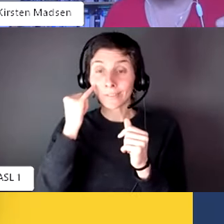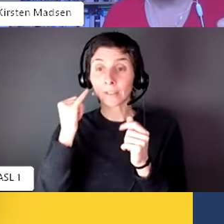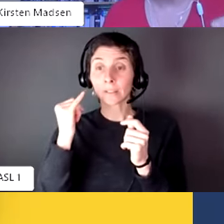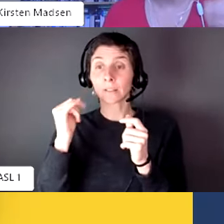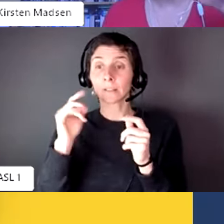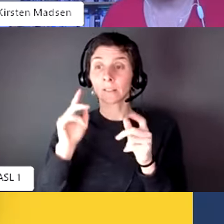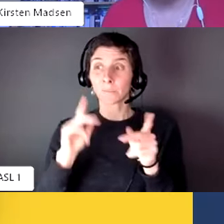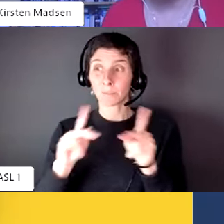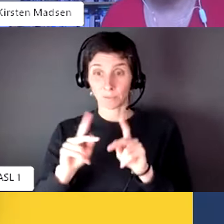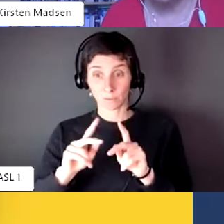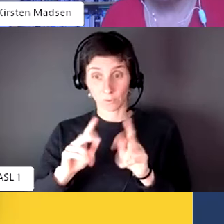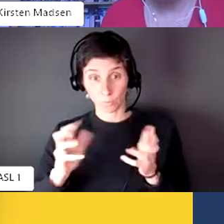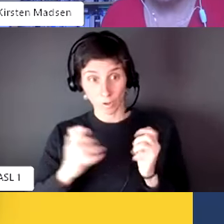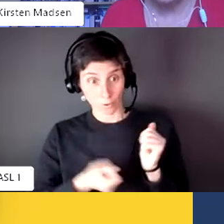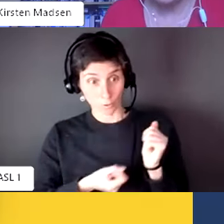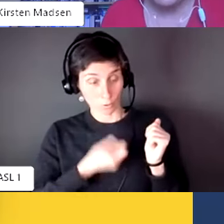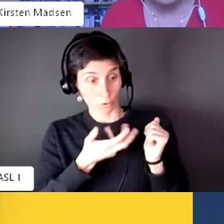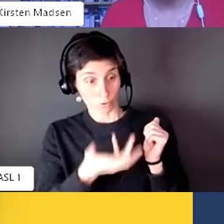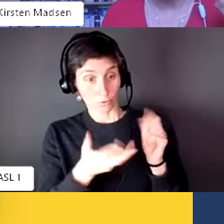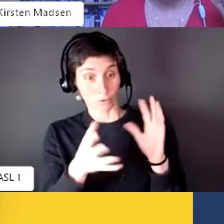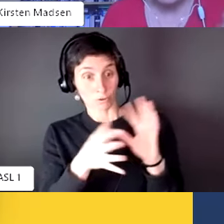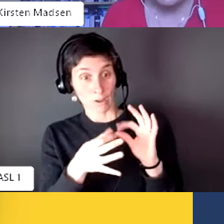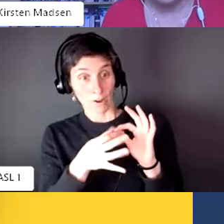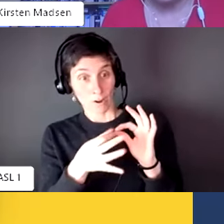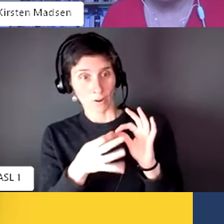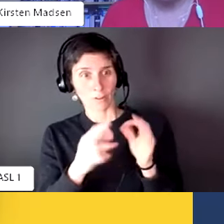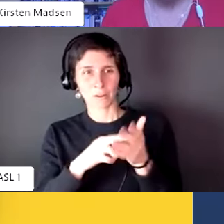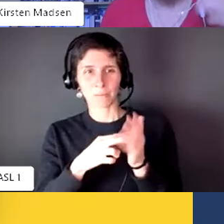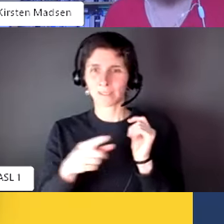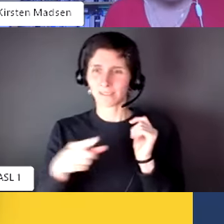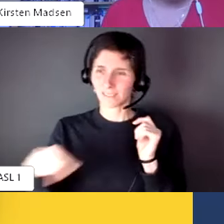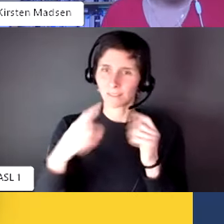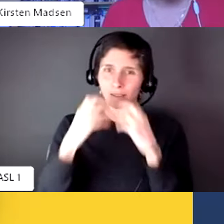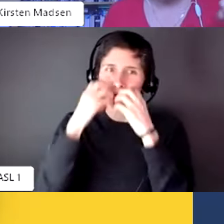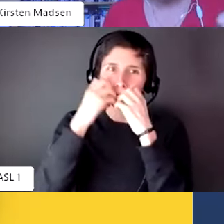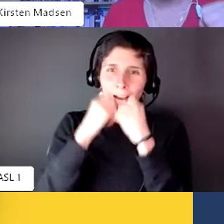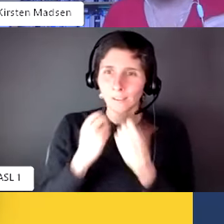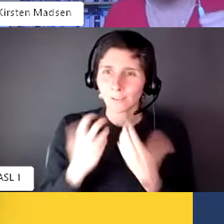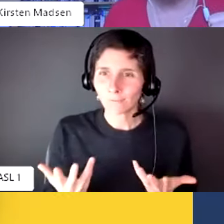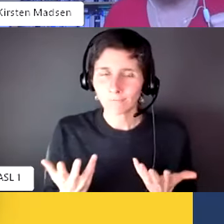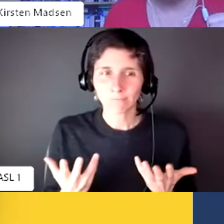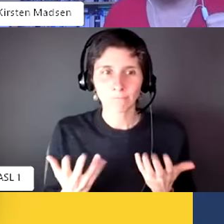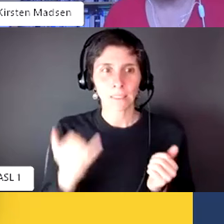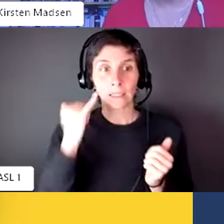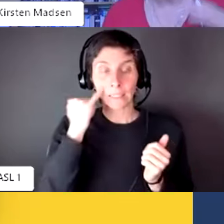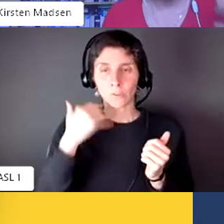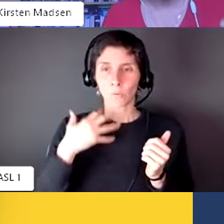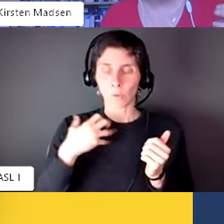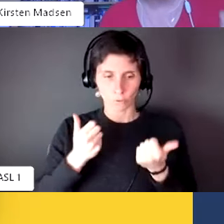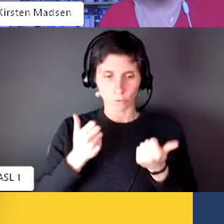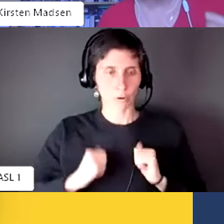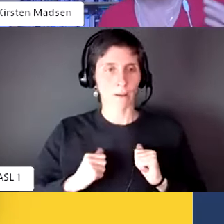the conflict, that shows that they care. And if they want to engage in conflict management,